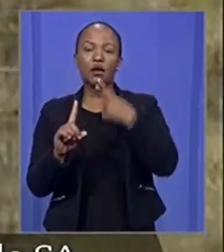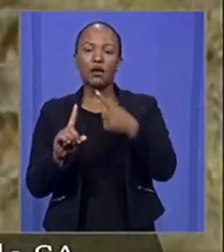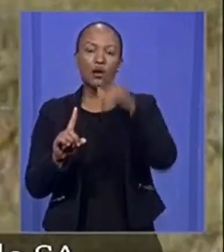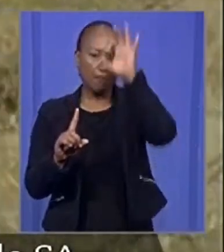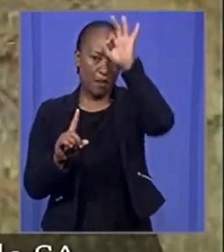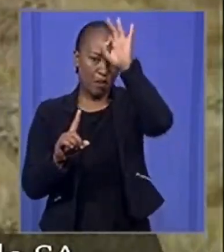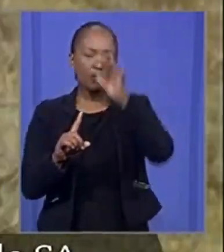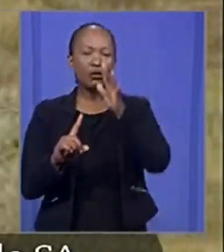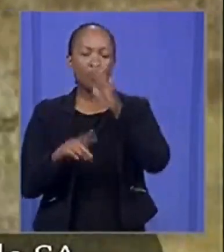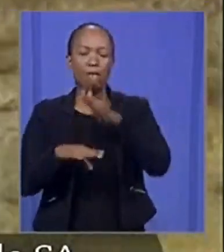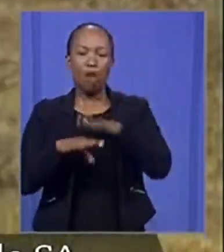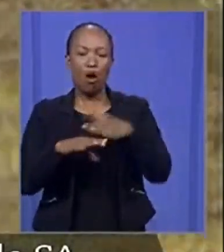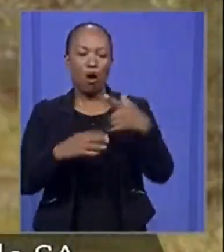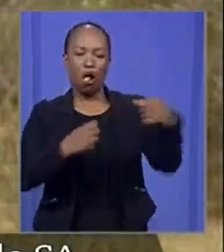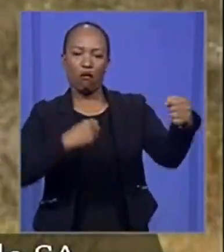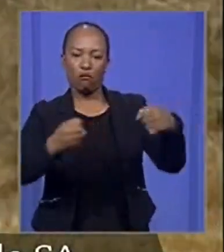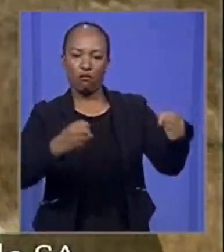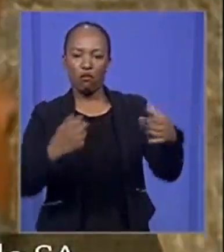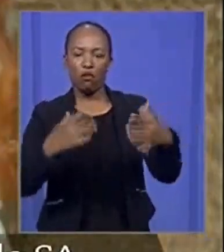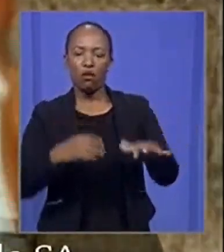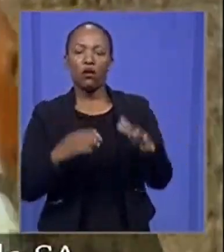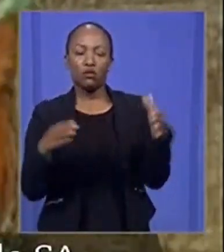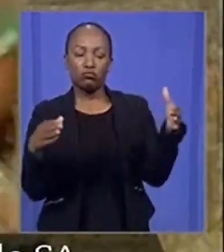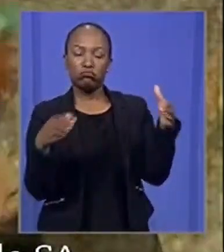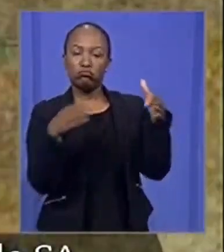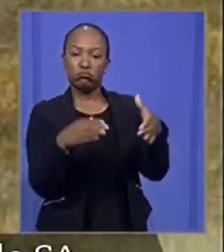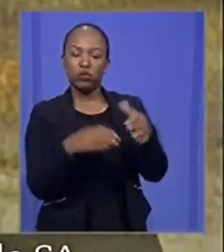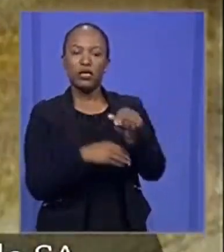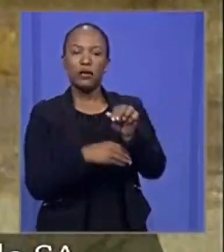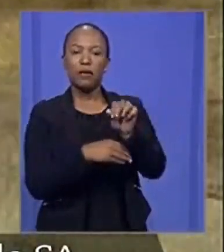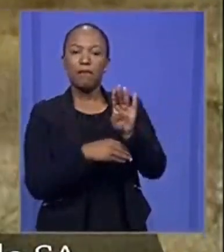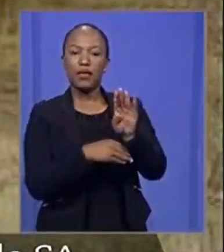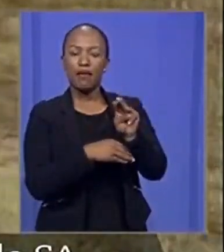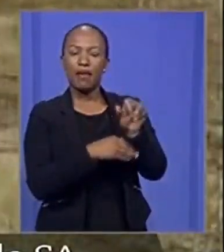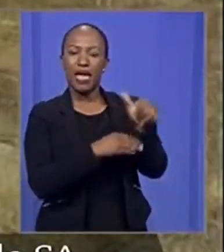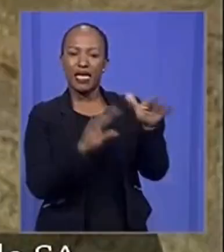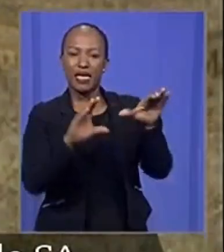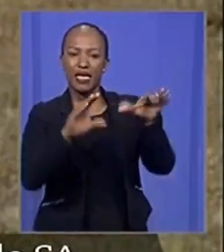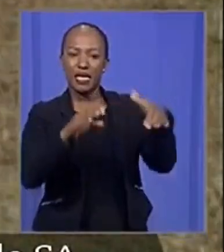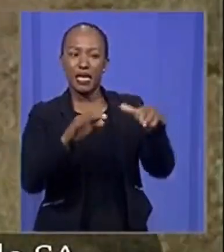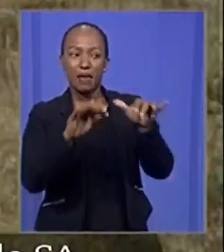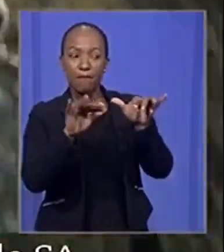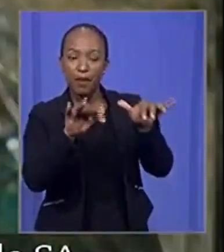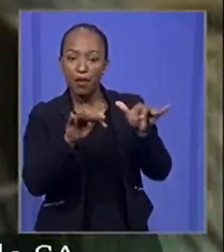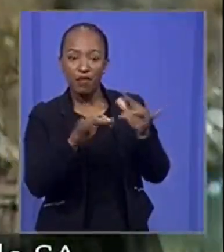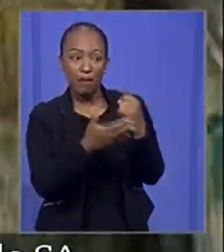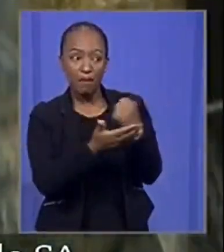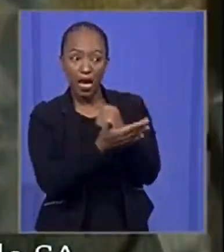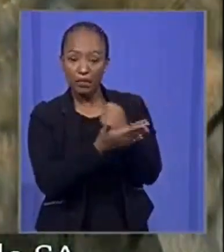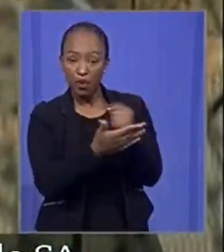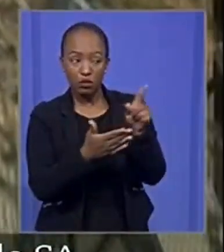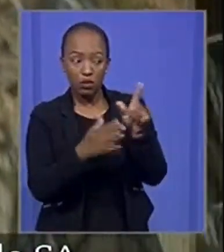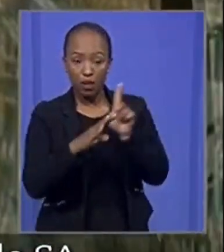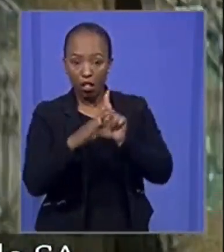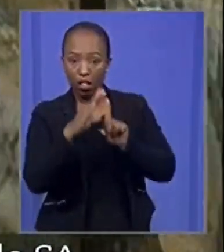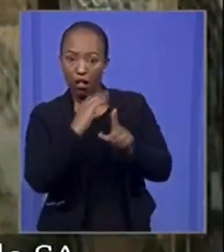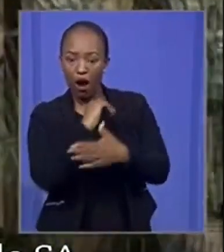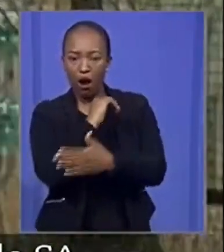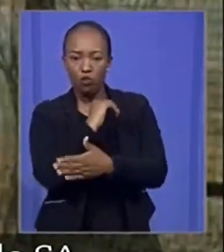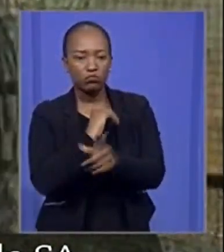ho sebetsa mmoho le bahlanka ba BMA e le ho thibela melata e hlokang ditokomane ho kena naheng. While there